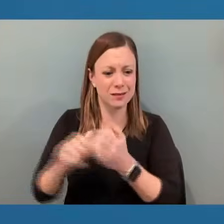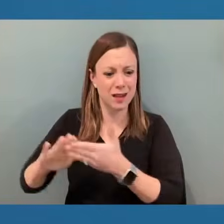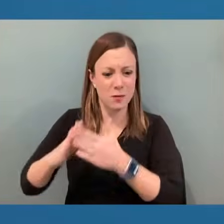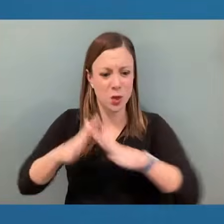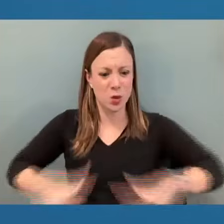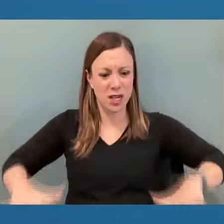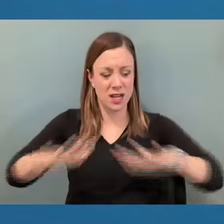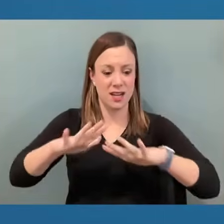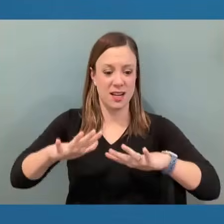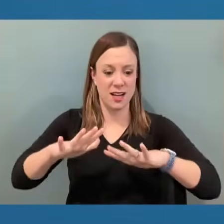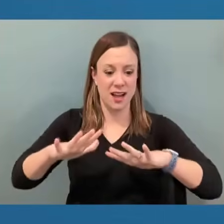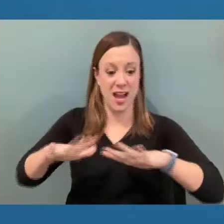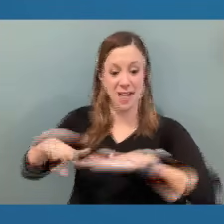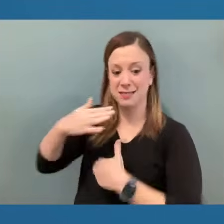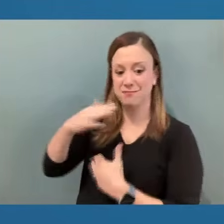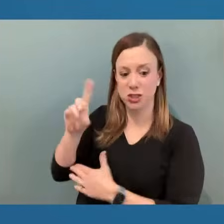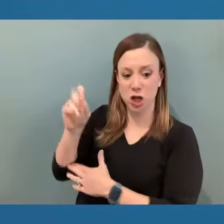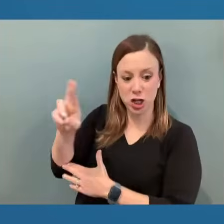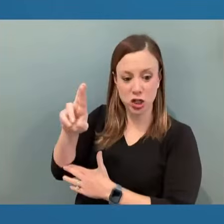for lending